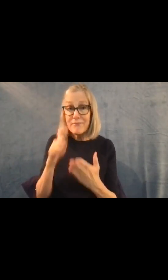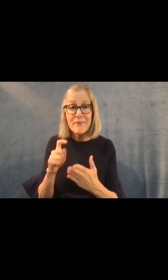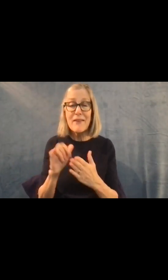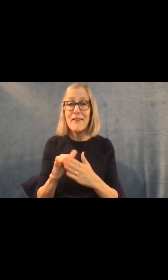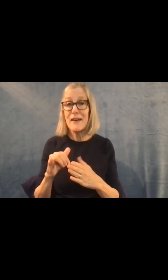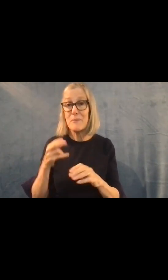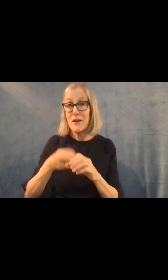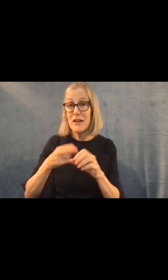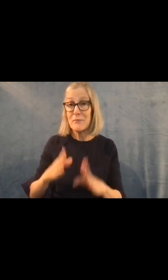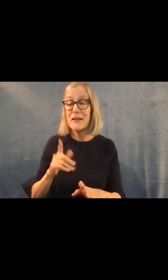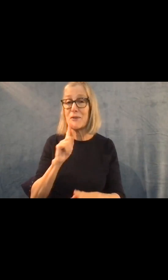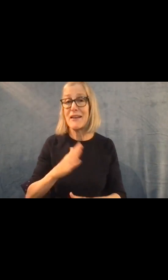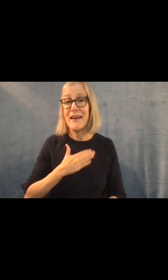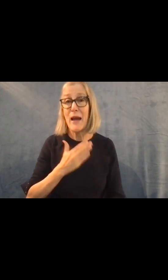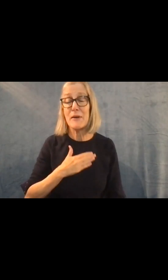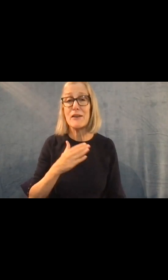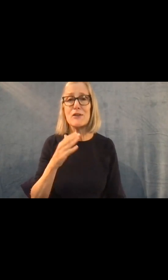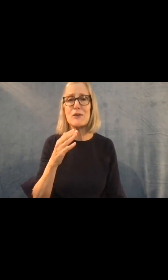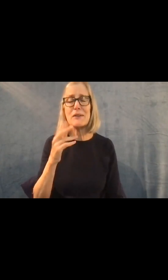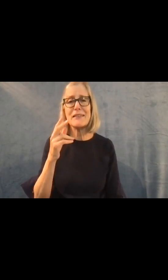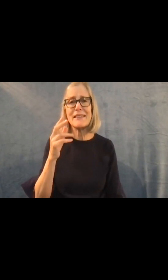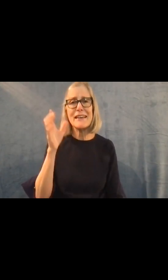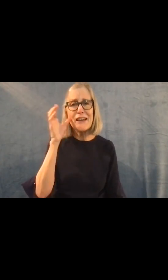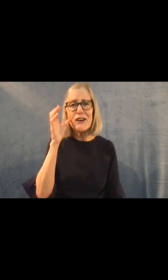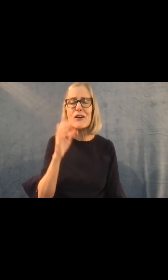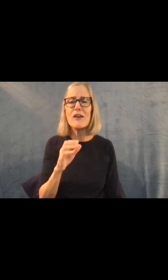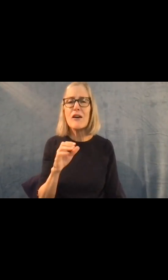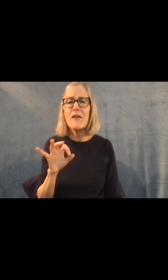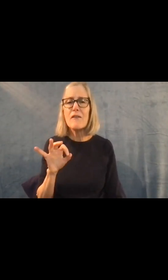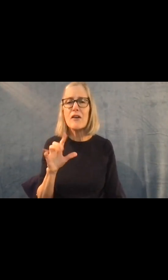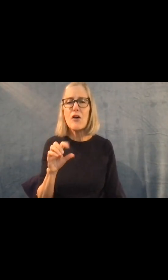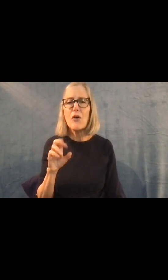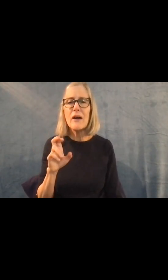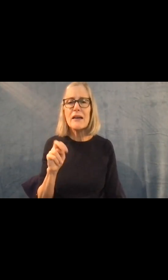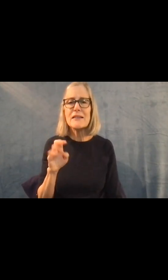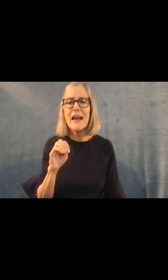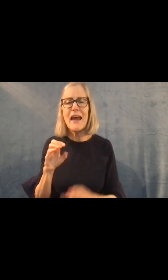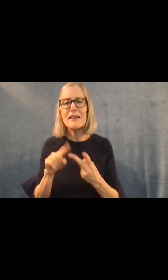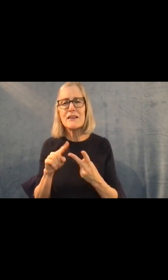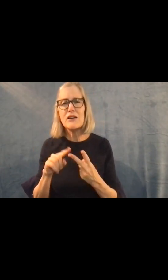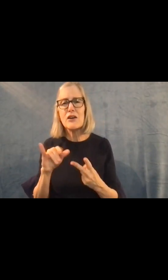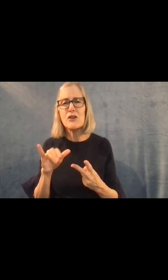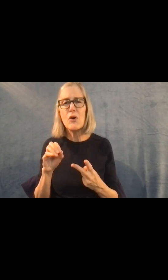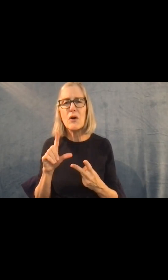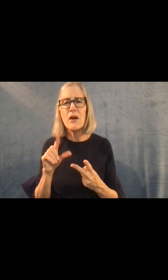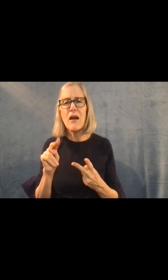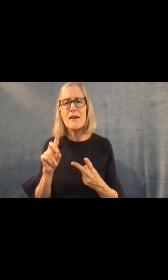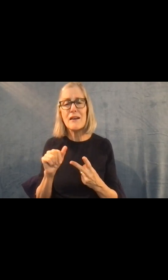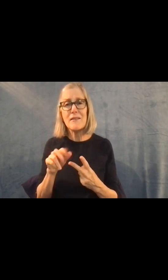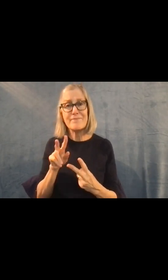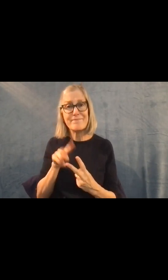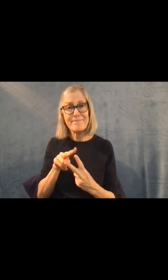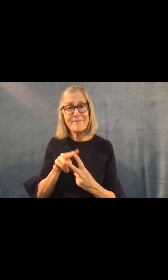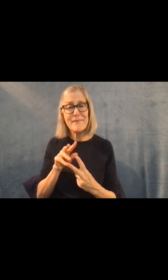glad to hear from both Florence and Yolanda about their personal experience. We know that these personal stories really hit